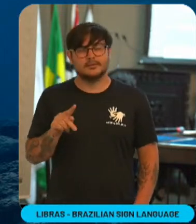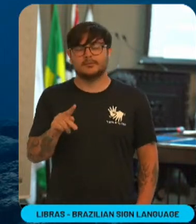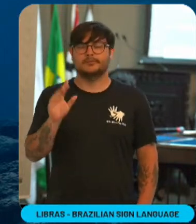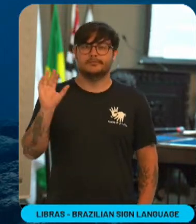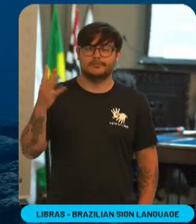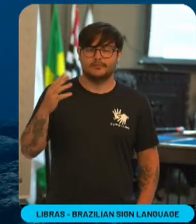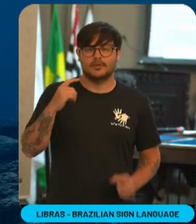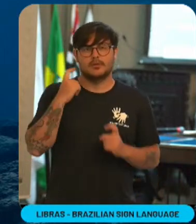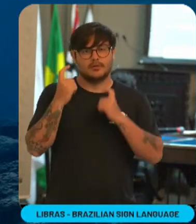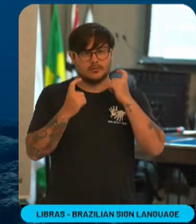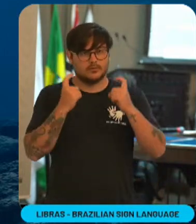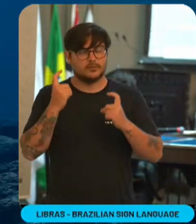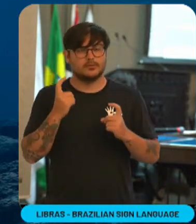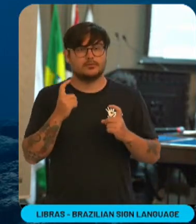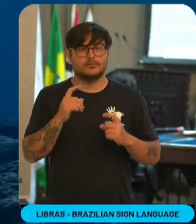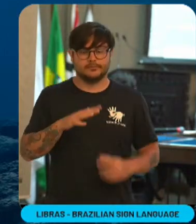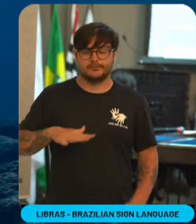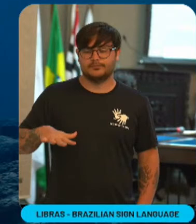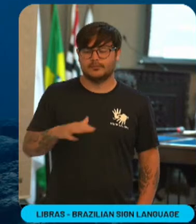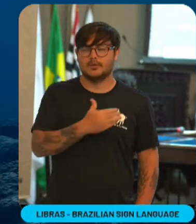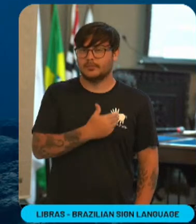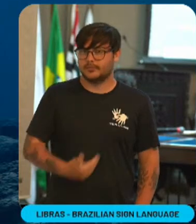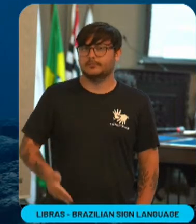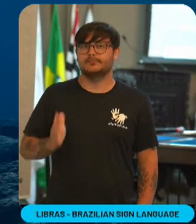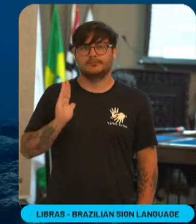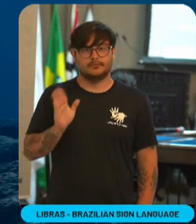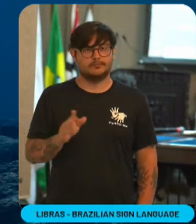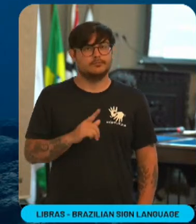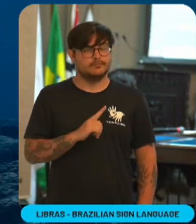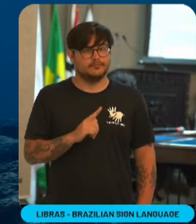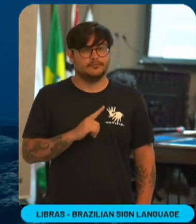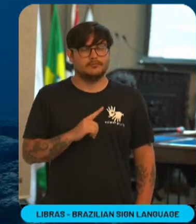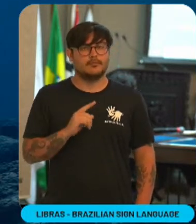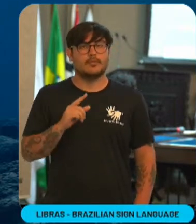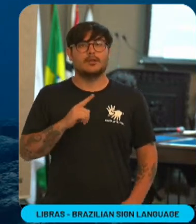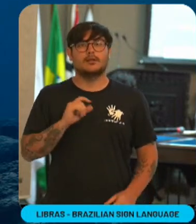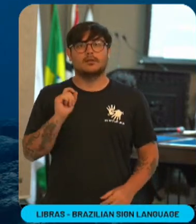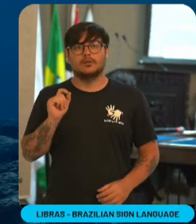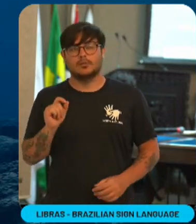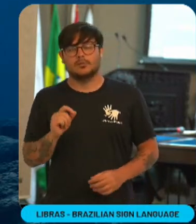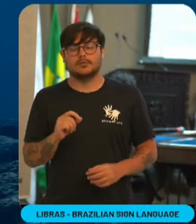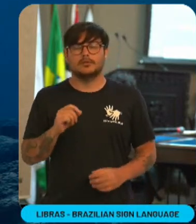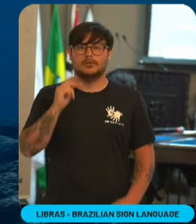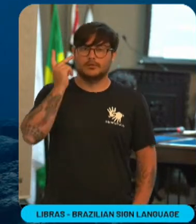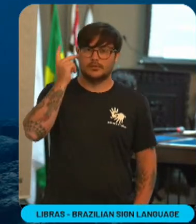it's more and more a concern of the public sector